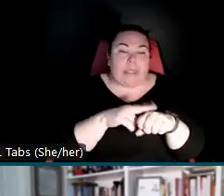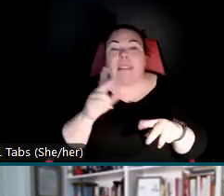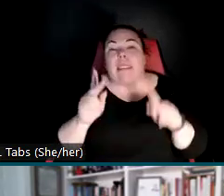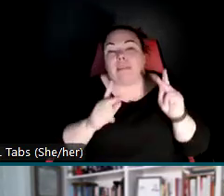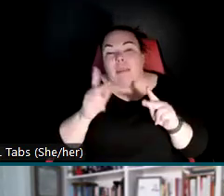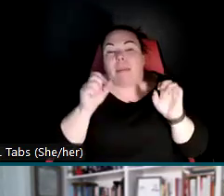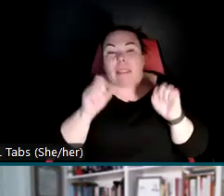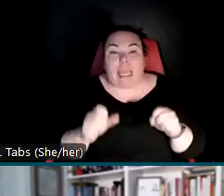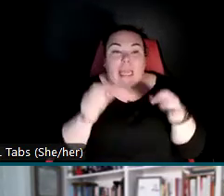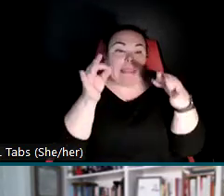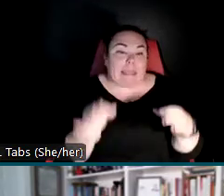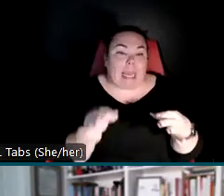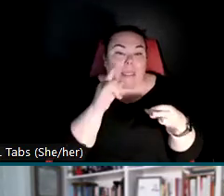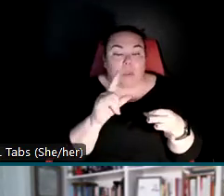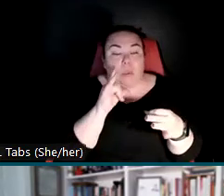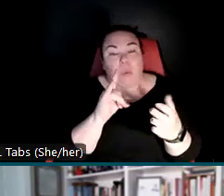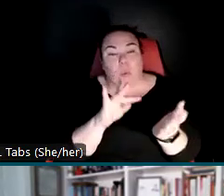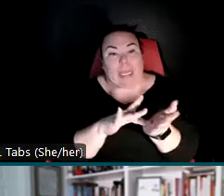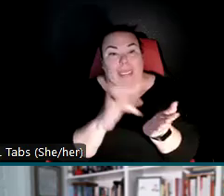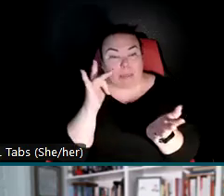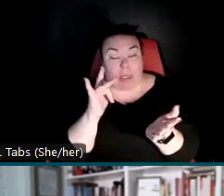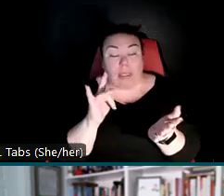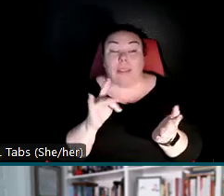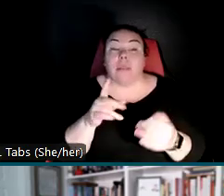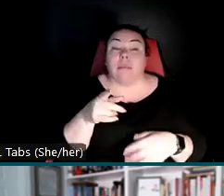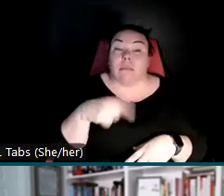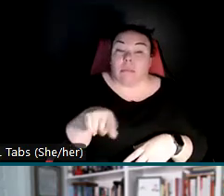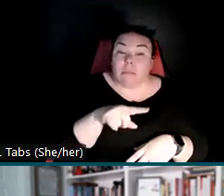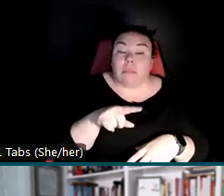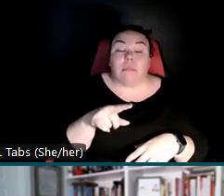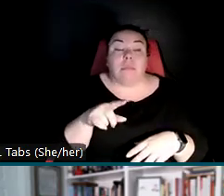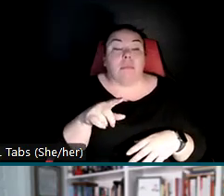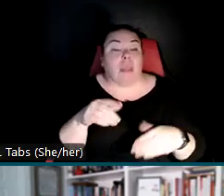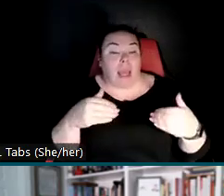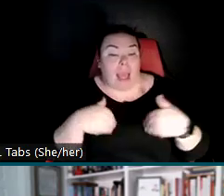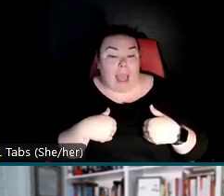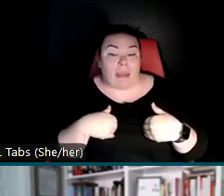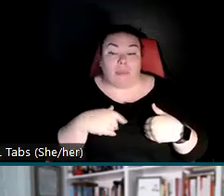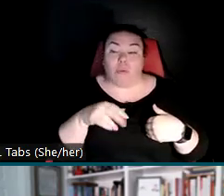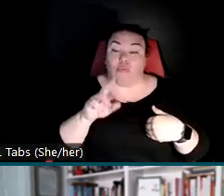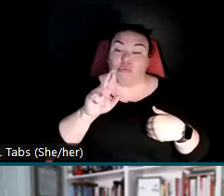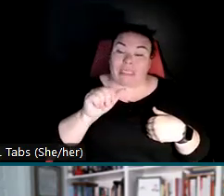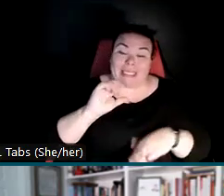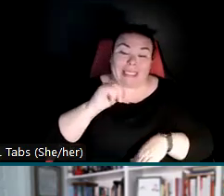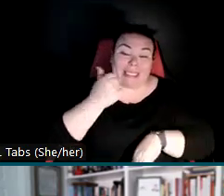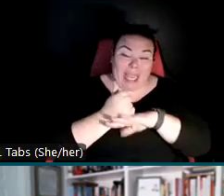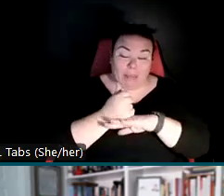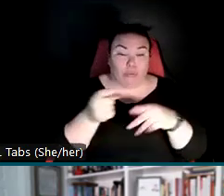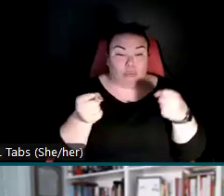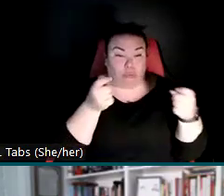exploit that. So we see harm doers use disasters to reestablish control.